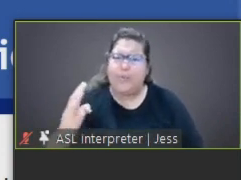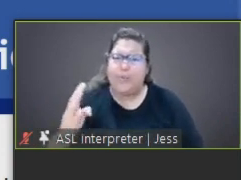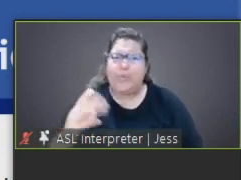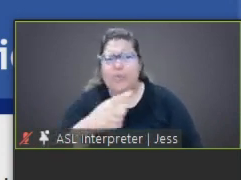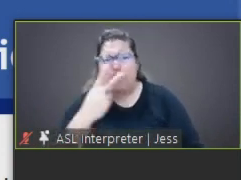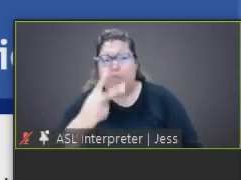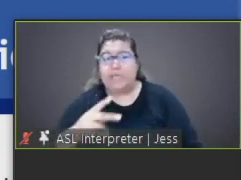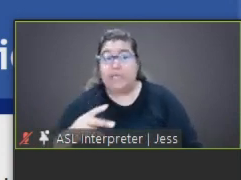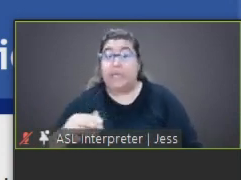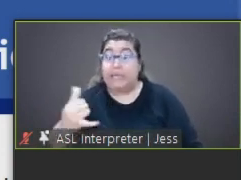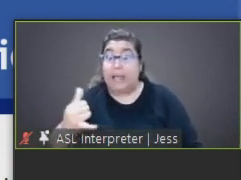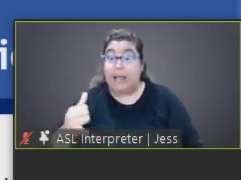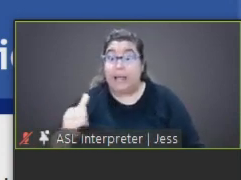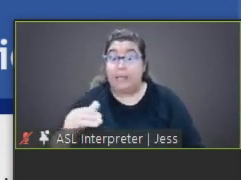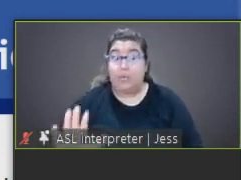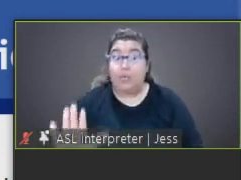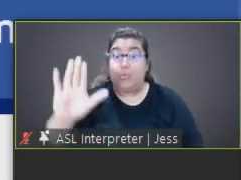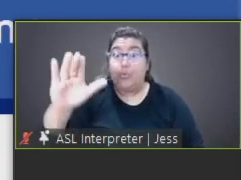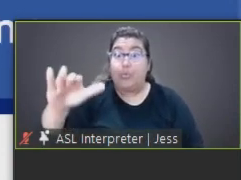winter. Next slide, please.